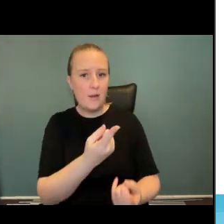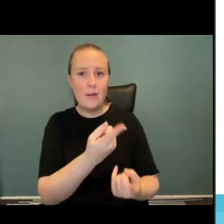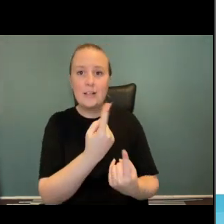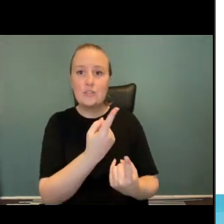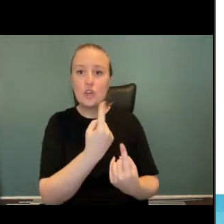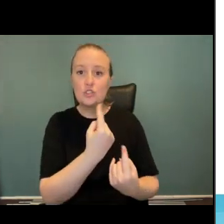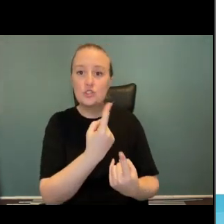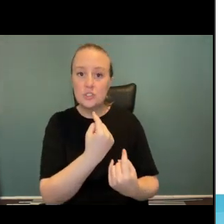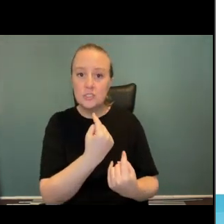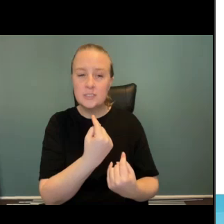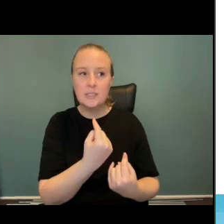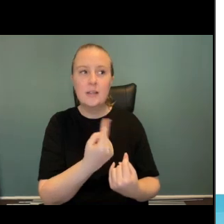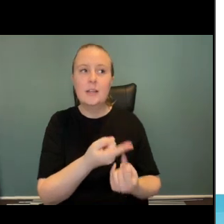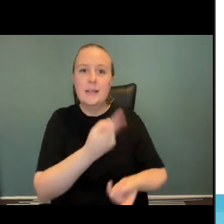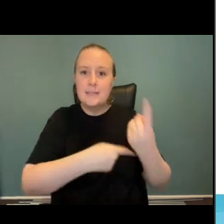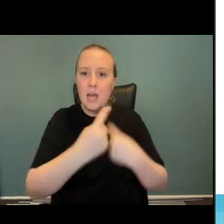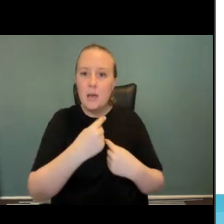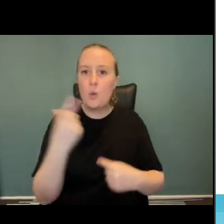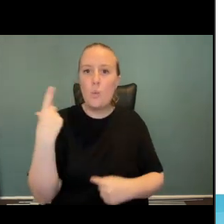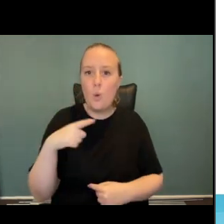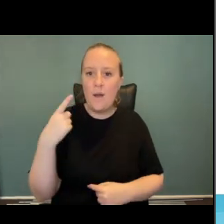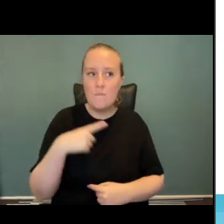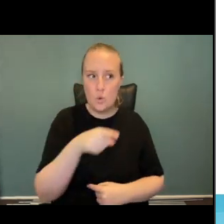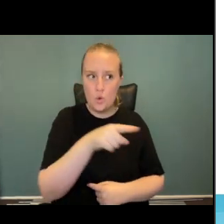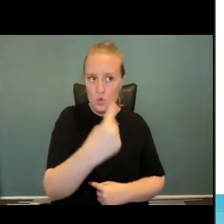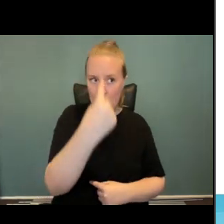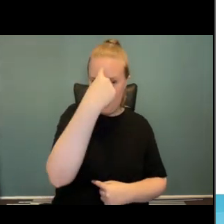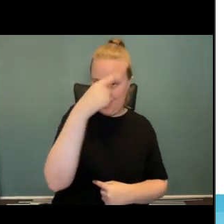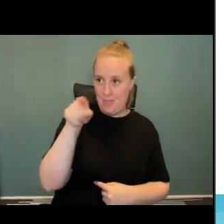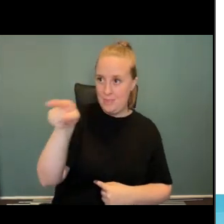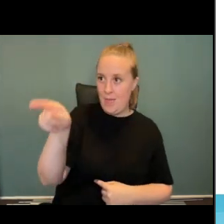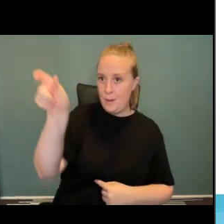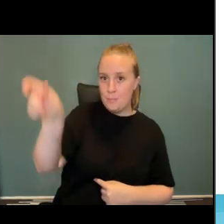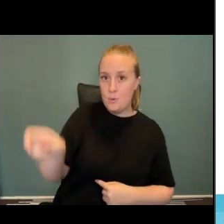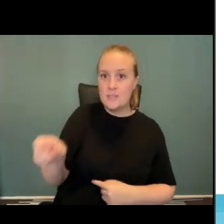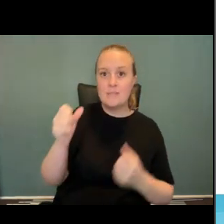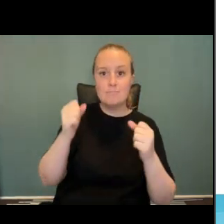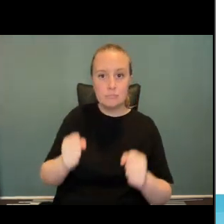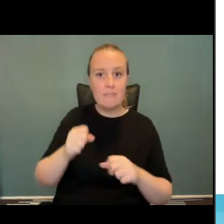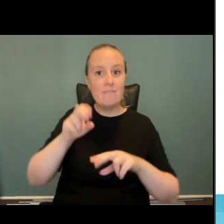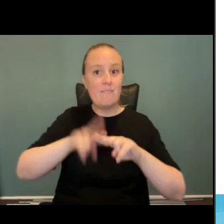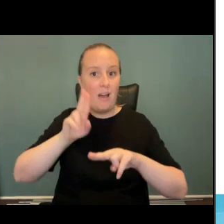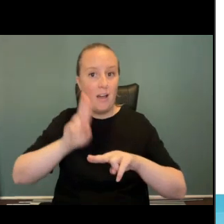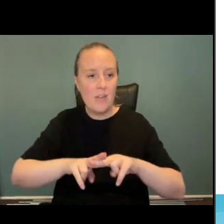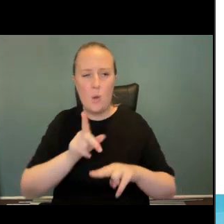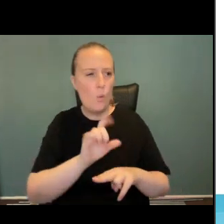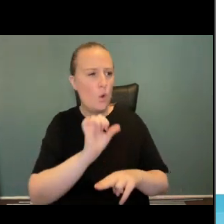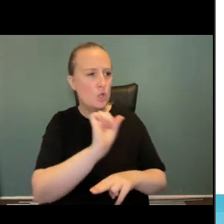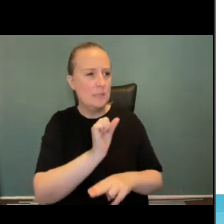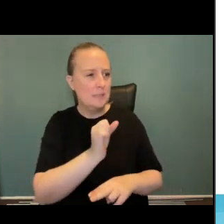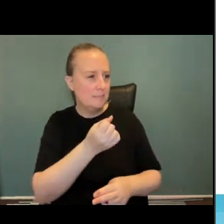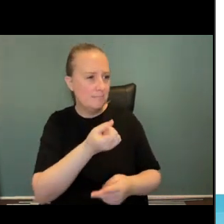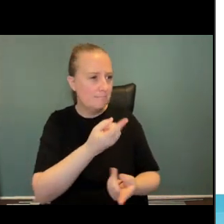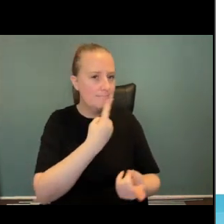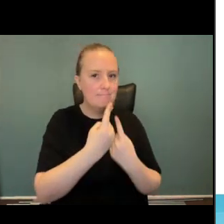father, what the history has been of the relationship, and again, if there's potentially 2 fathers, who might be